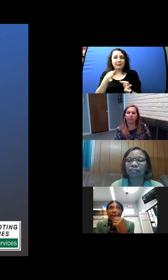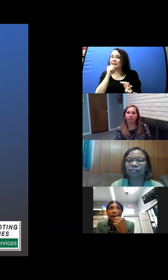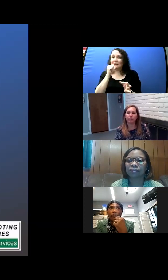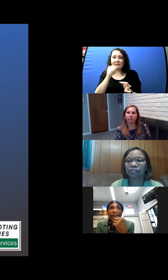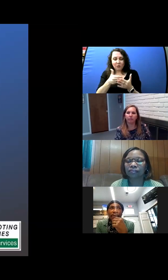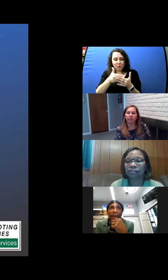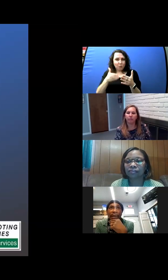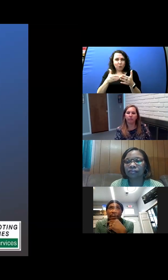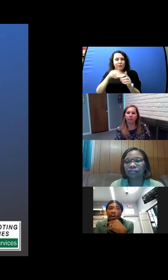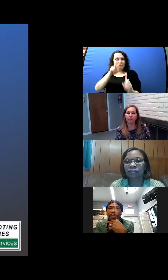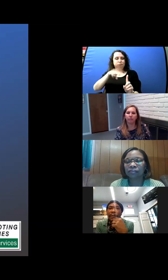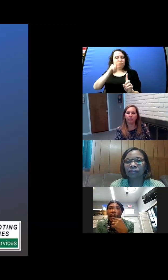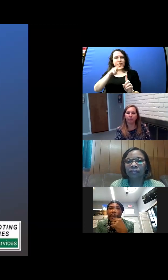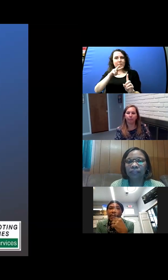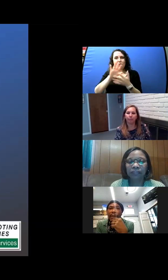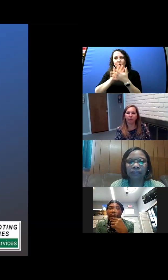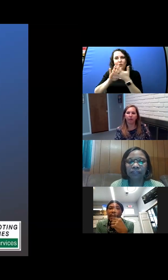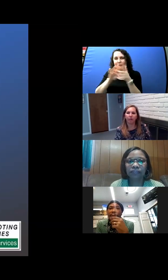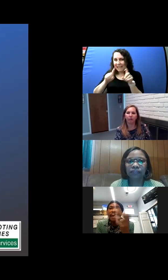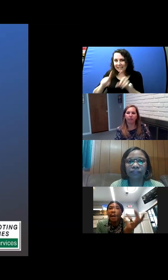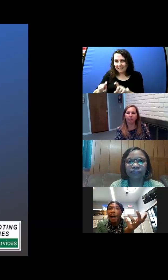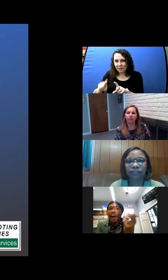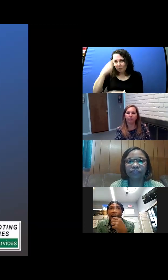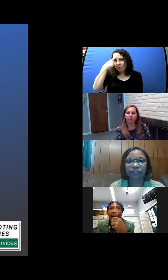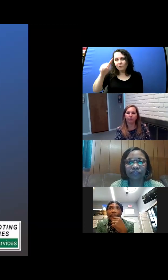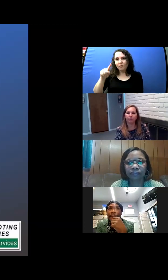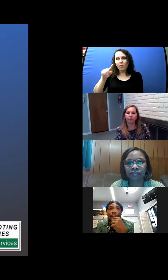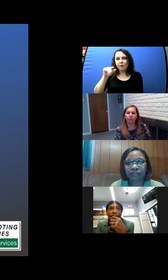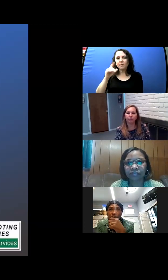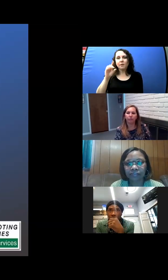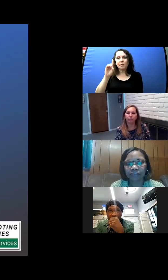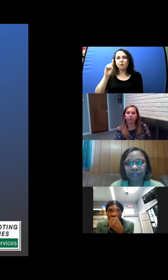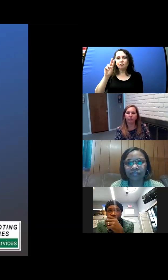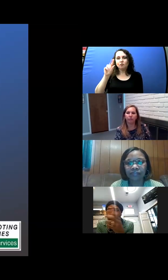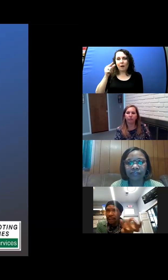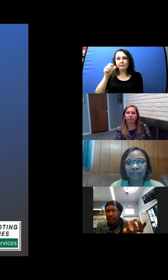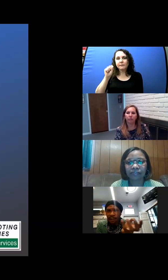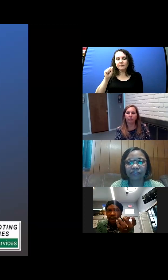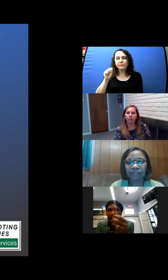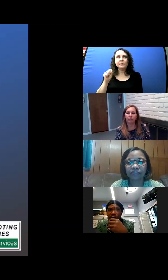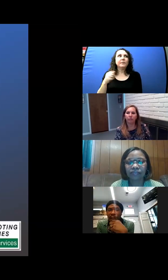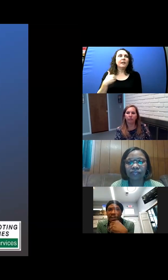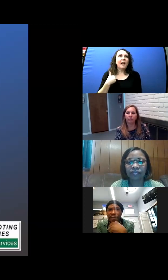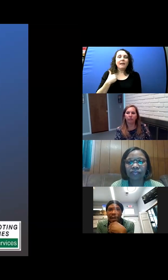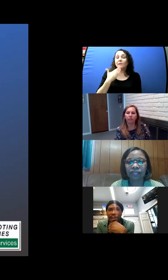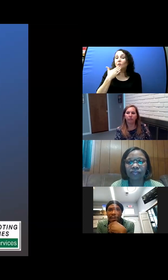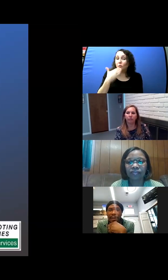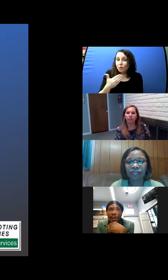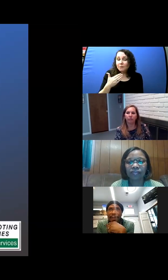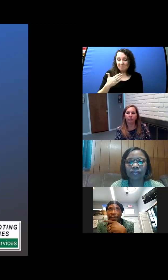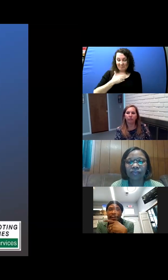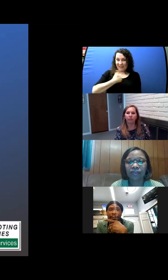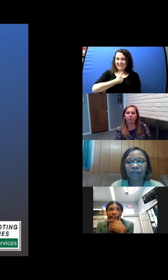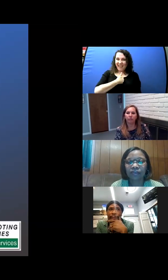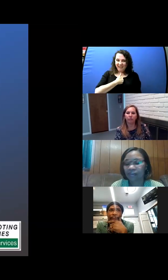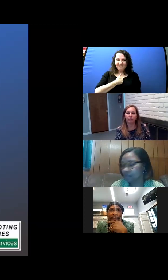judge or pre-screen anyone from drugs. I got a good judge of character,